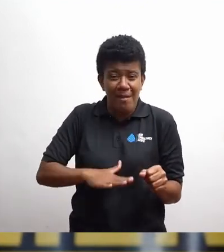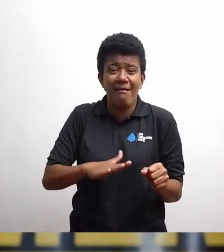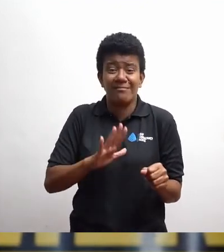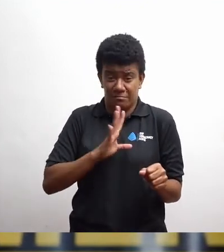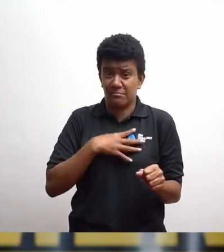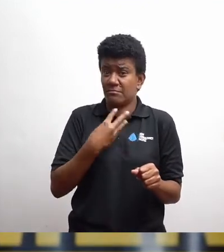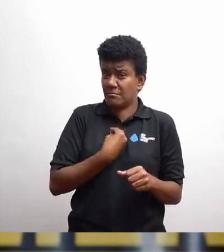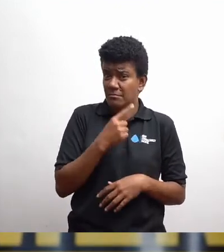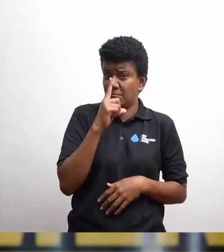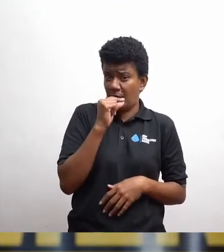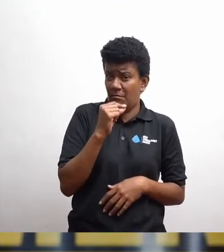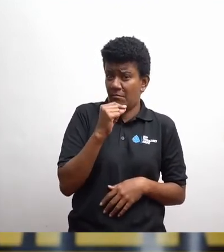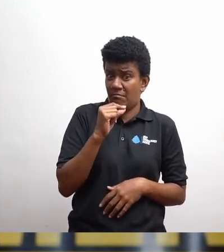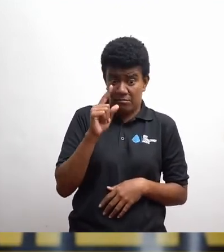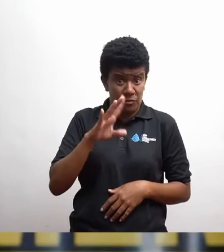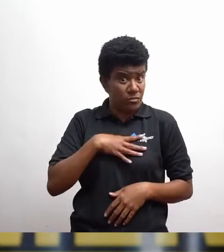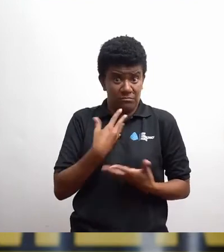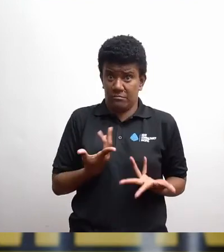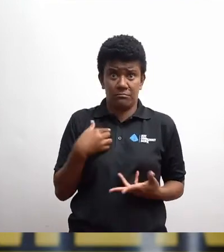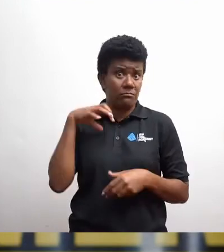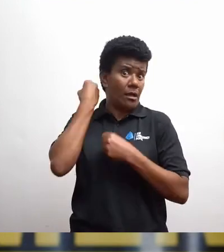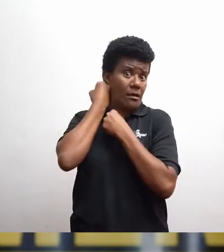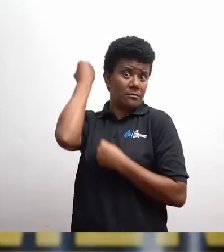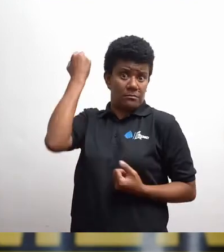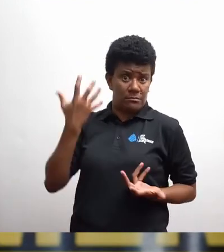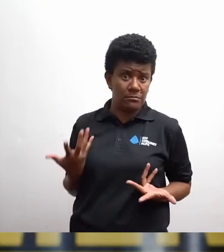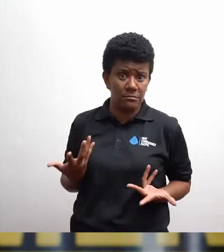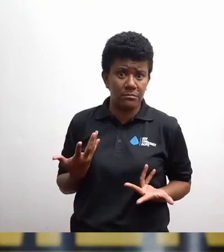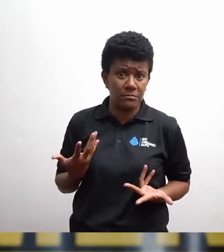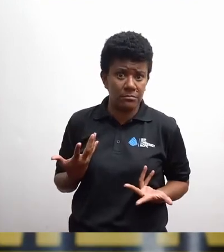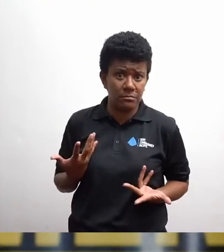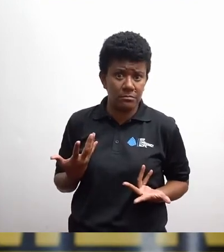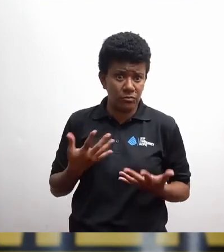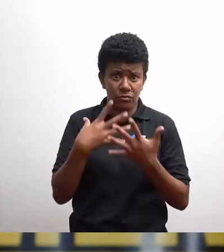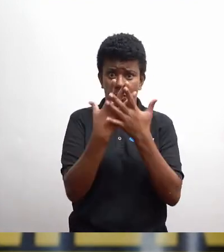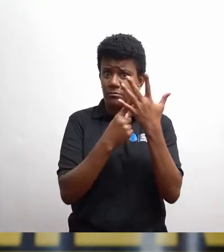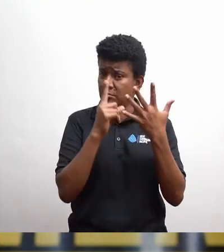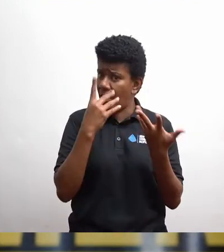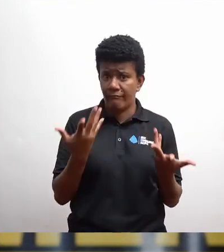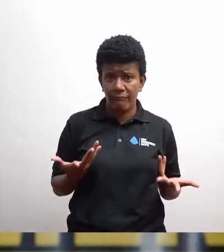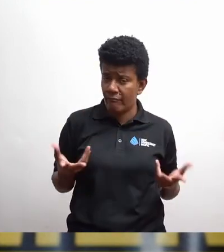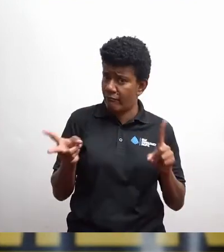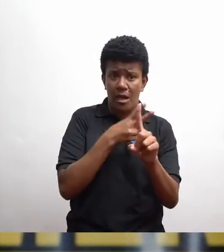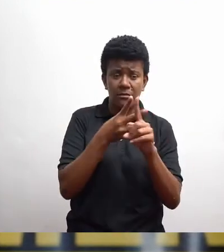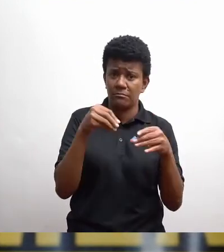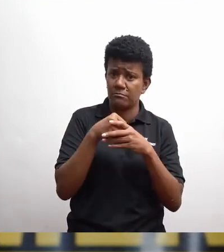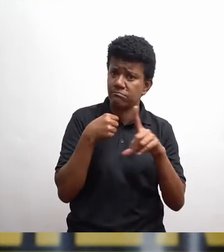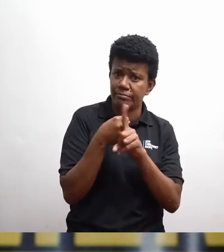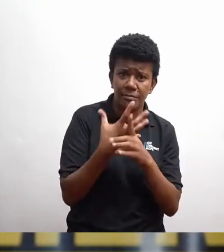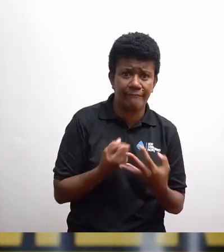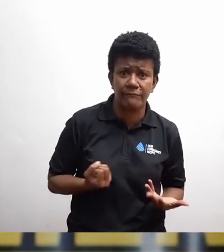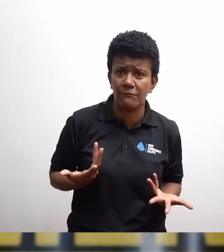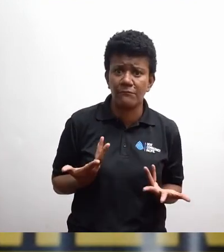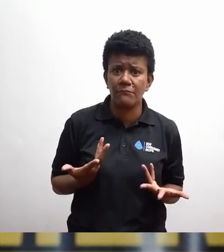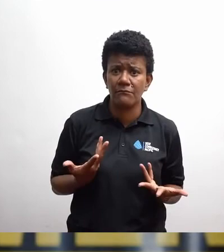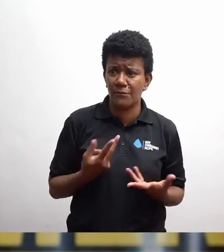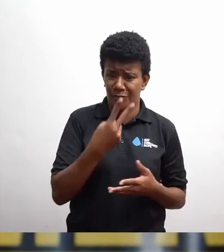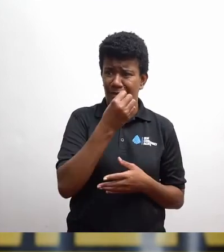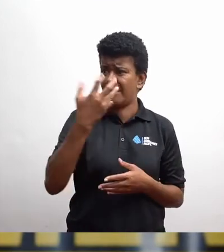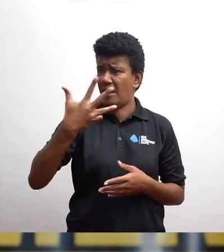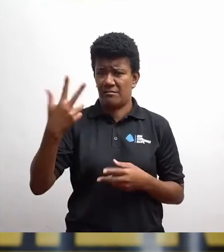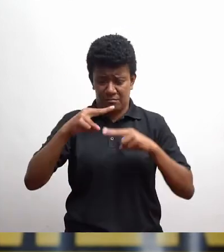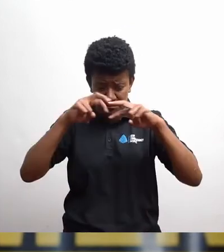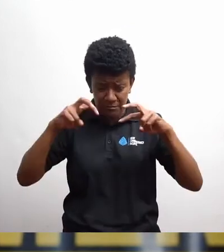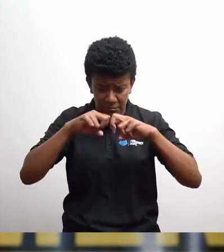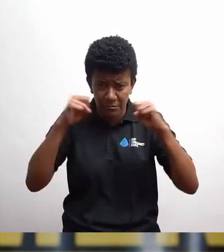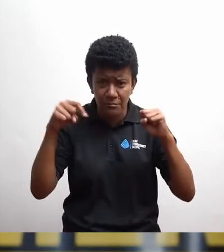killed. Lots of people of all sexual orientations, gender identities and expressions who face violence. In our 2019 research, which